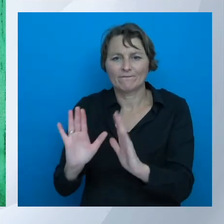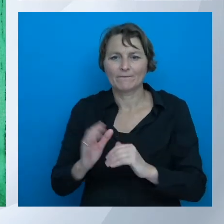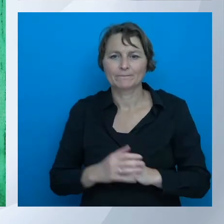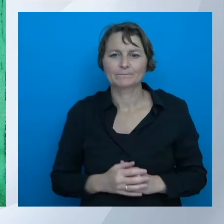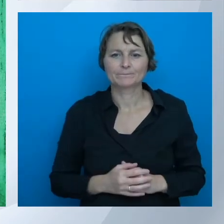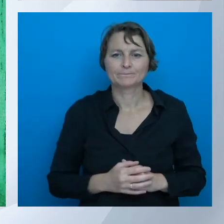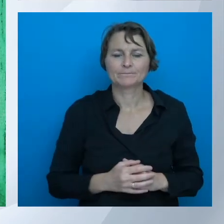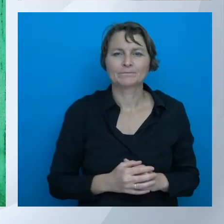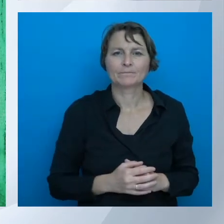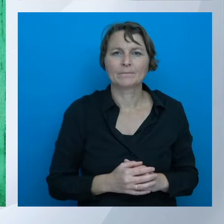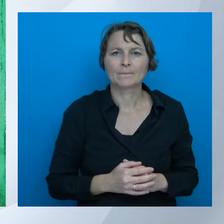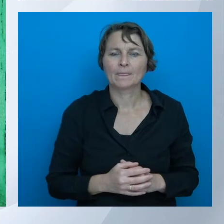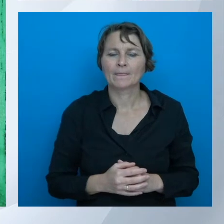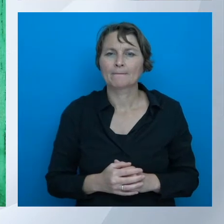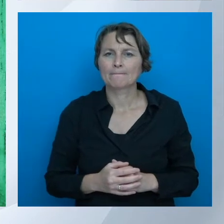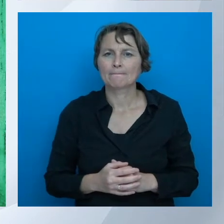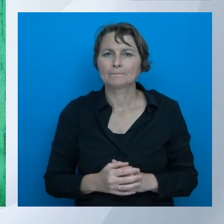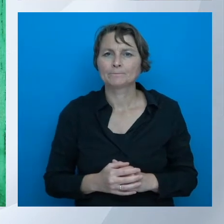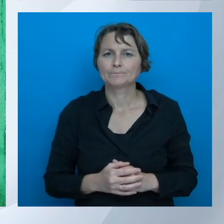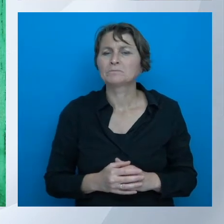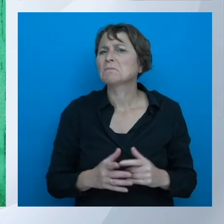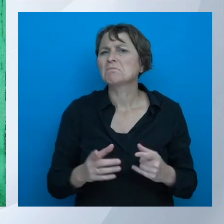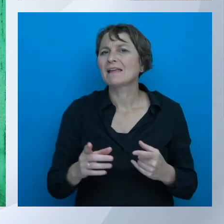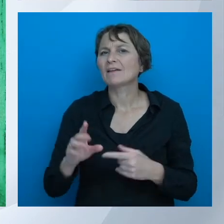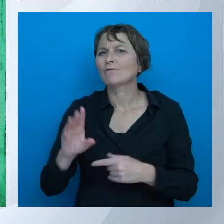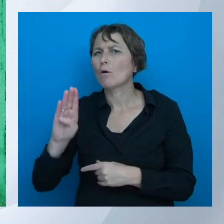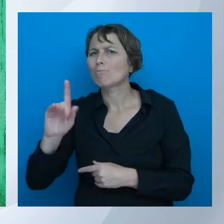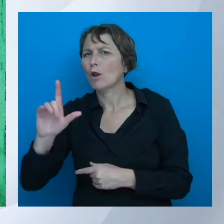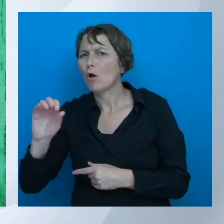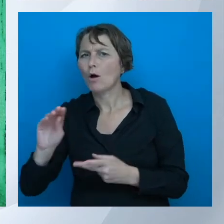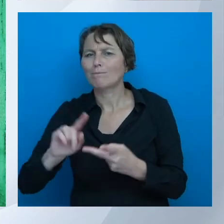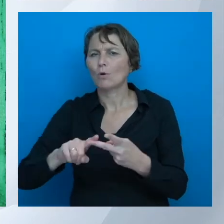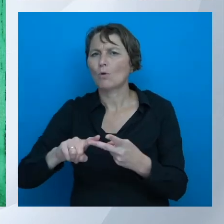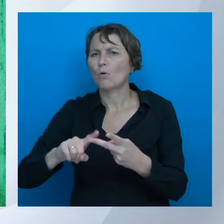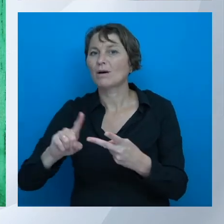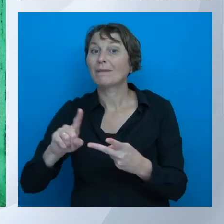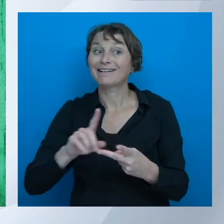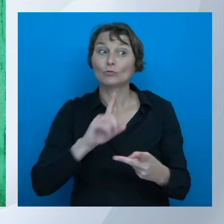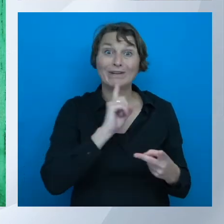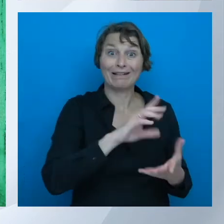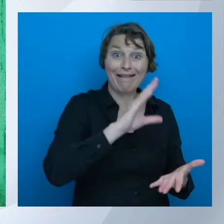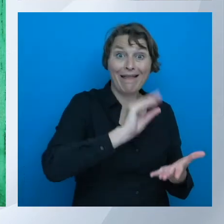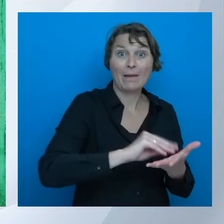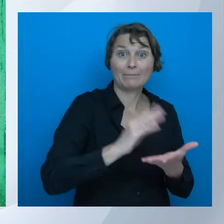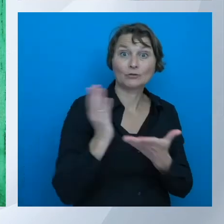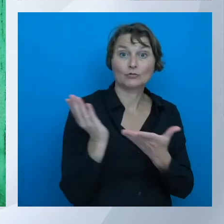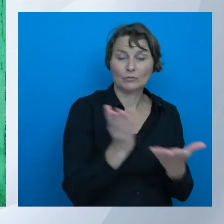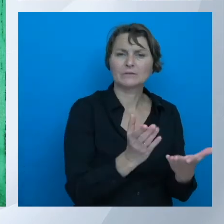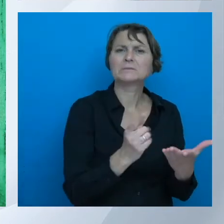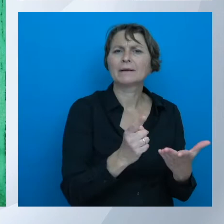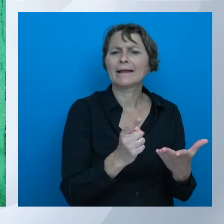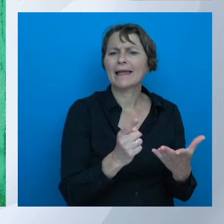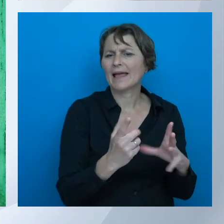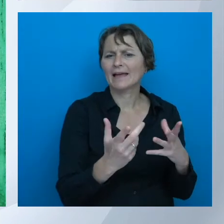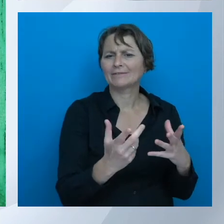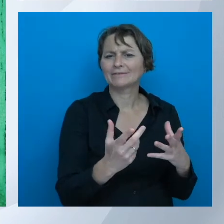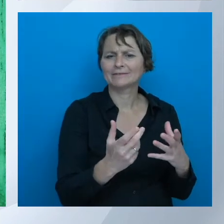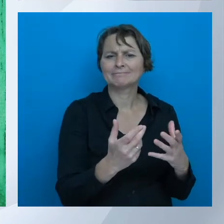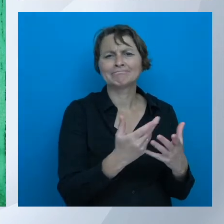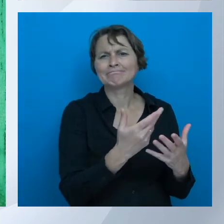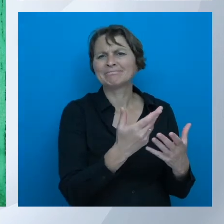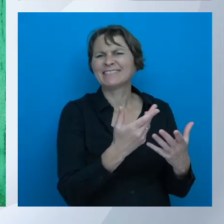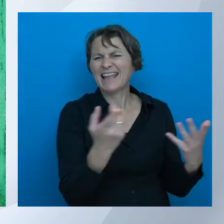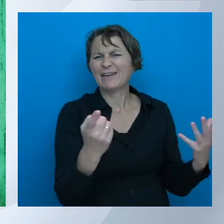service or not a blob storage, but a real app service, there is this really nice checkbox saying anyone who accesses this app